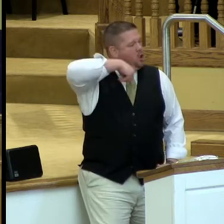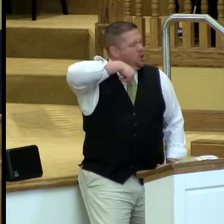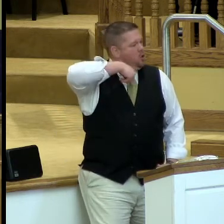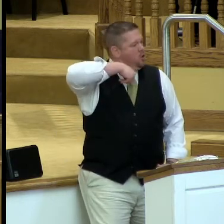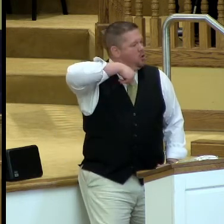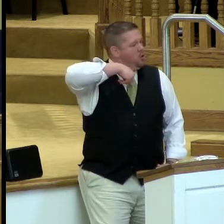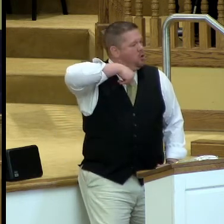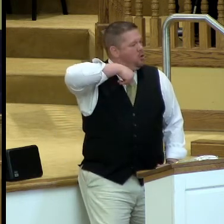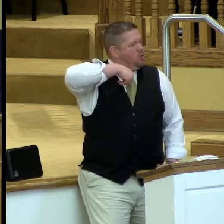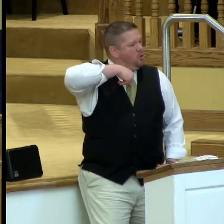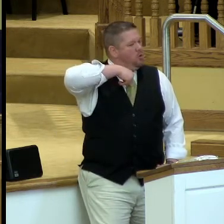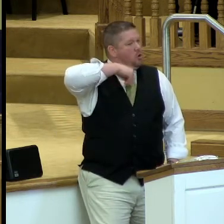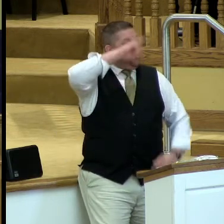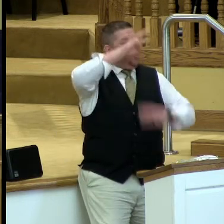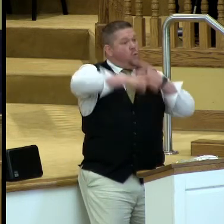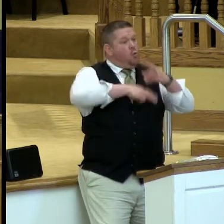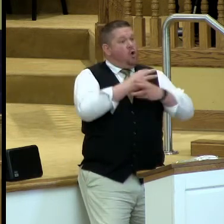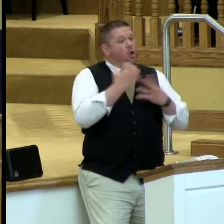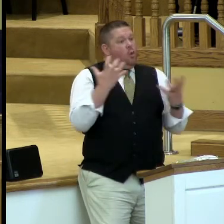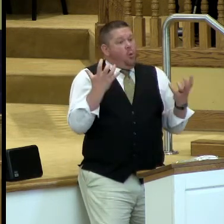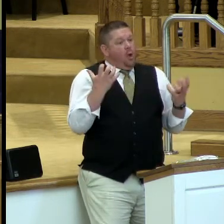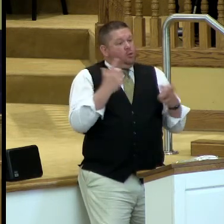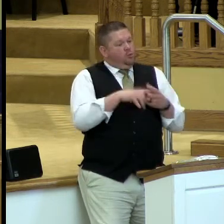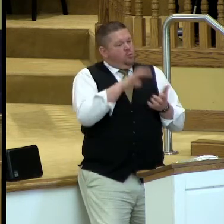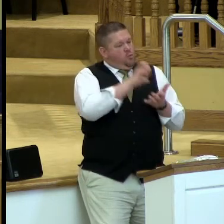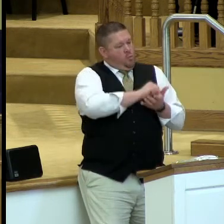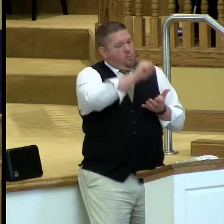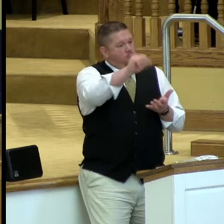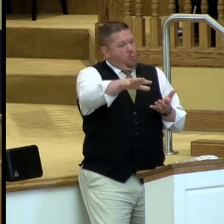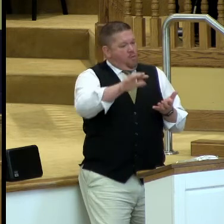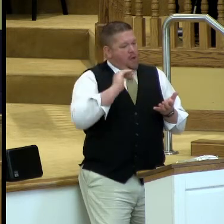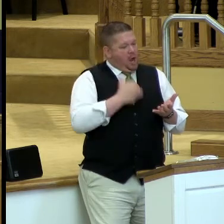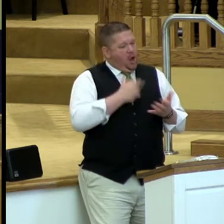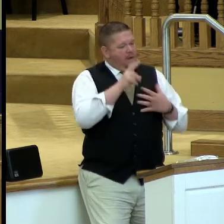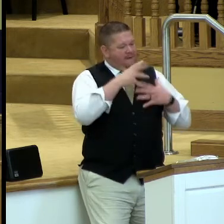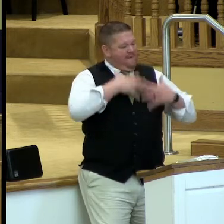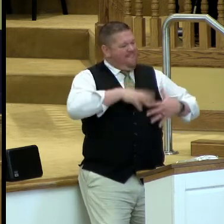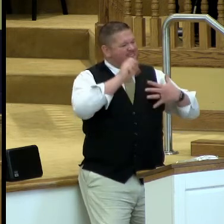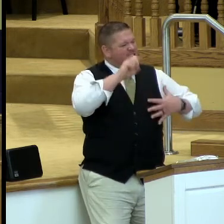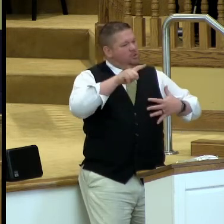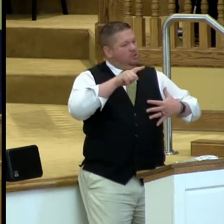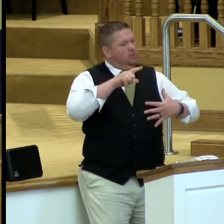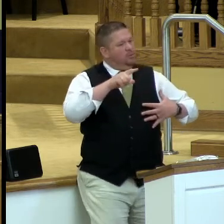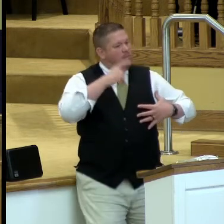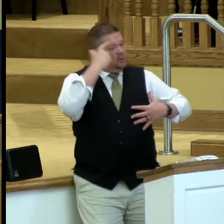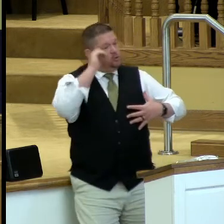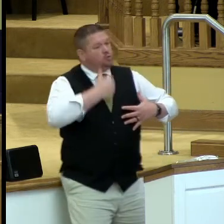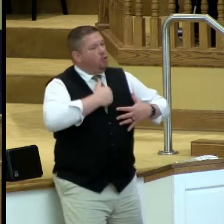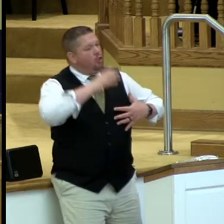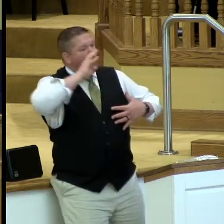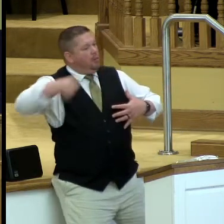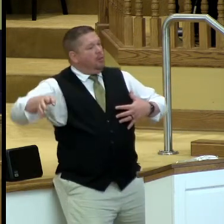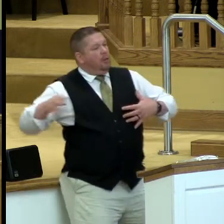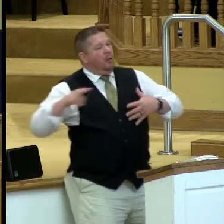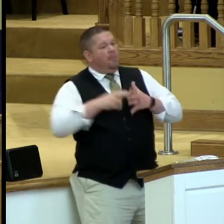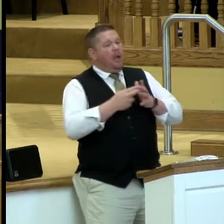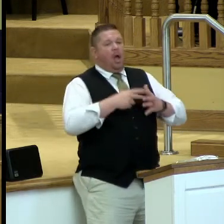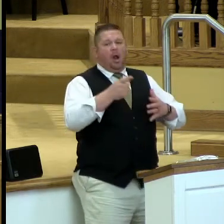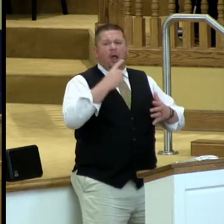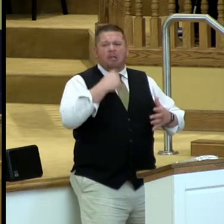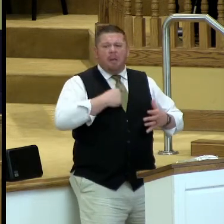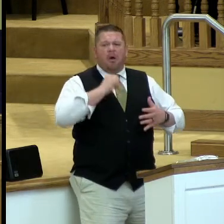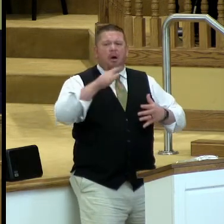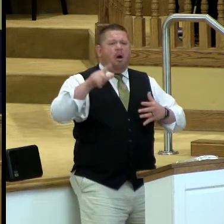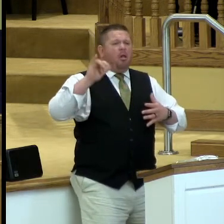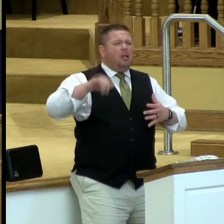The world wants to take everything your vessel has to offer away from you. I know a lot of people don't want to believe it. They're like, oh, you're telling